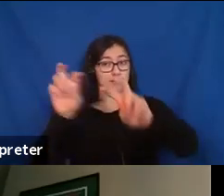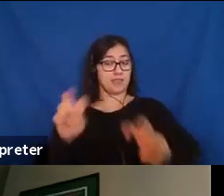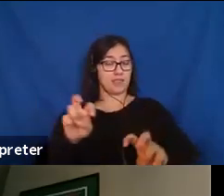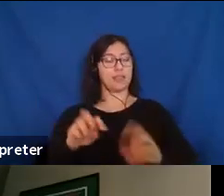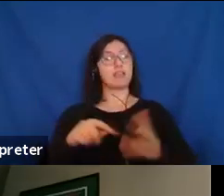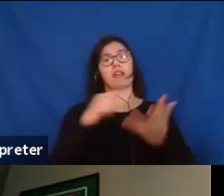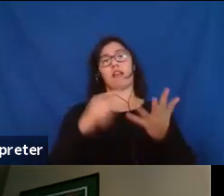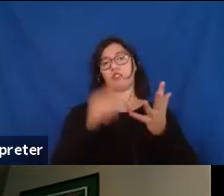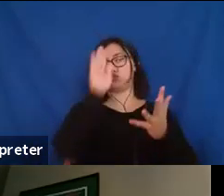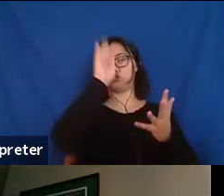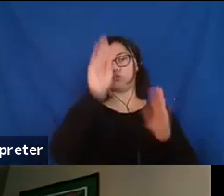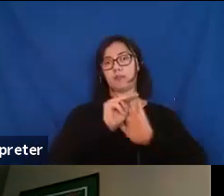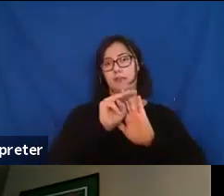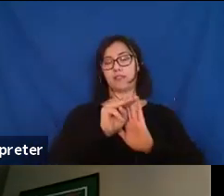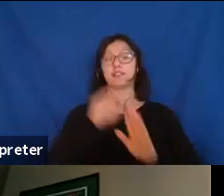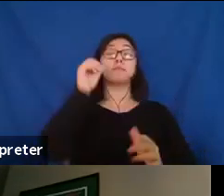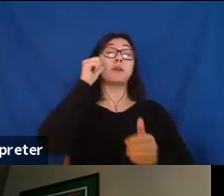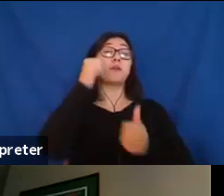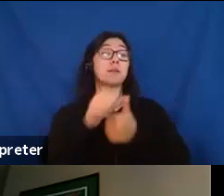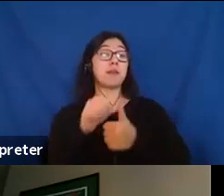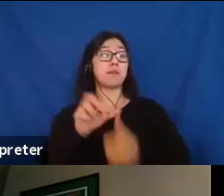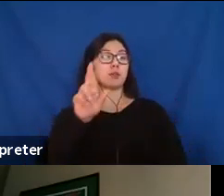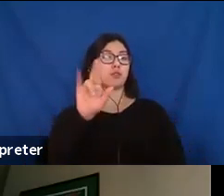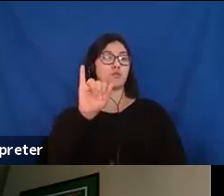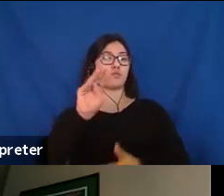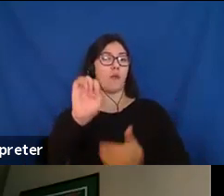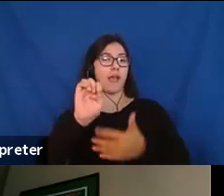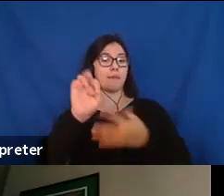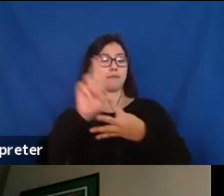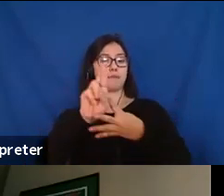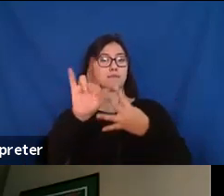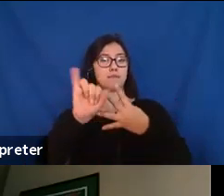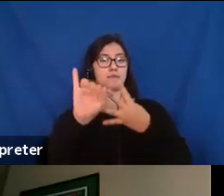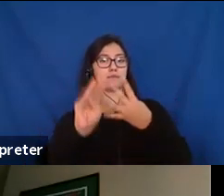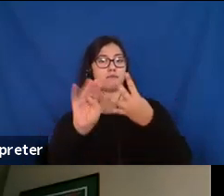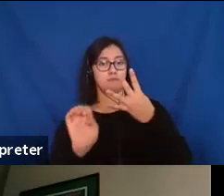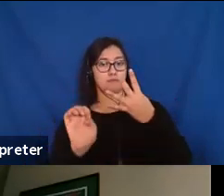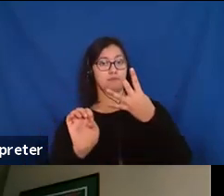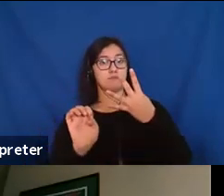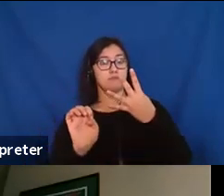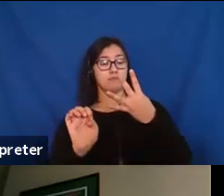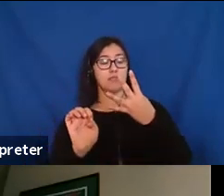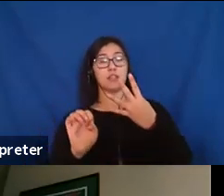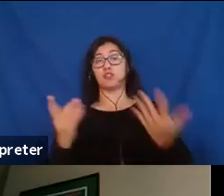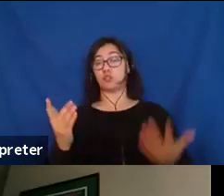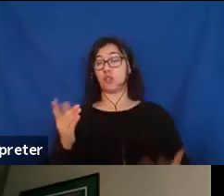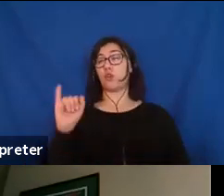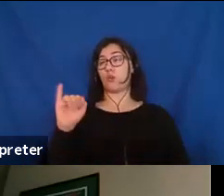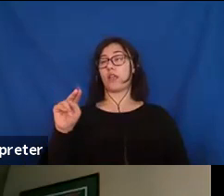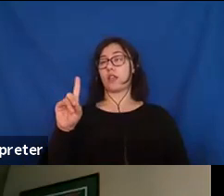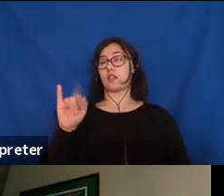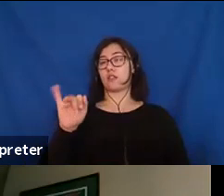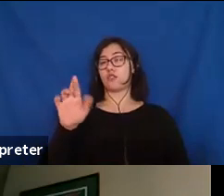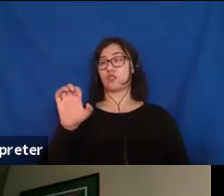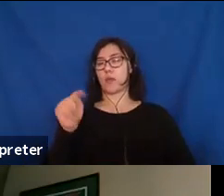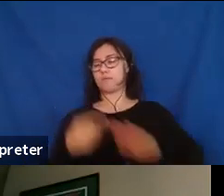can remember this is with the acronym ARIME. So The indirect responses we talked about, they